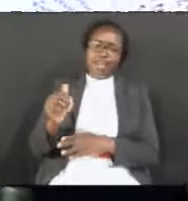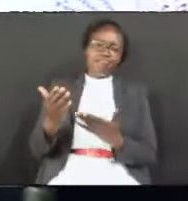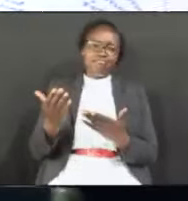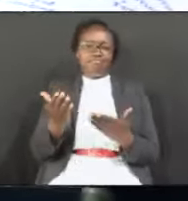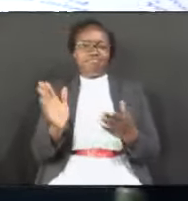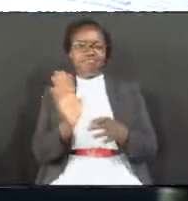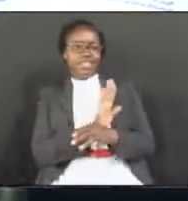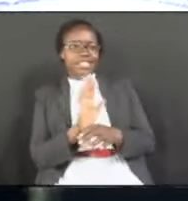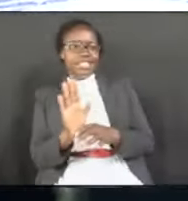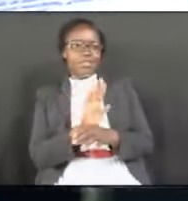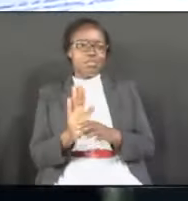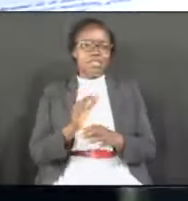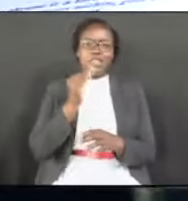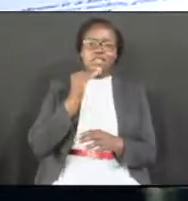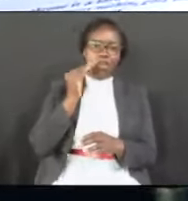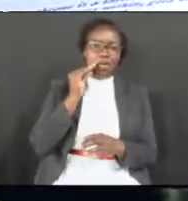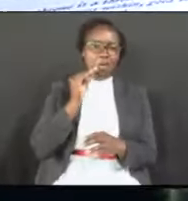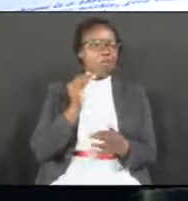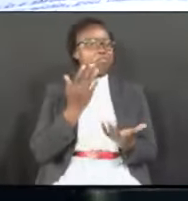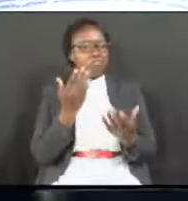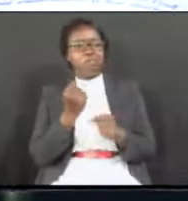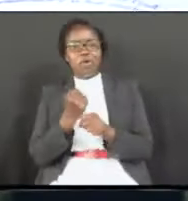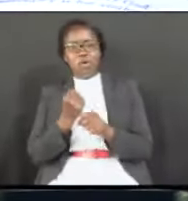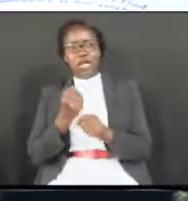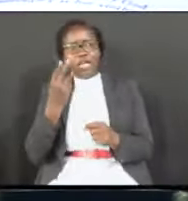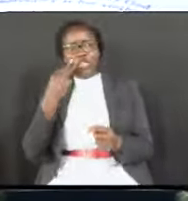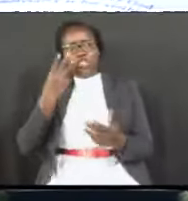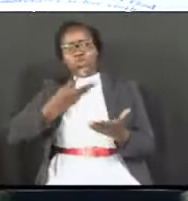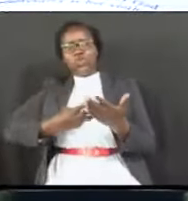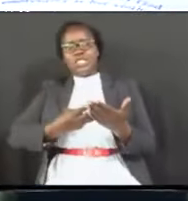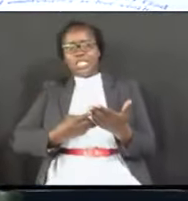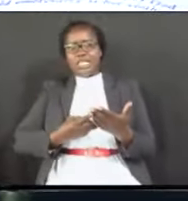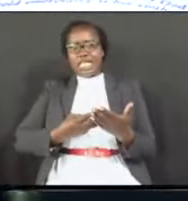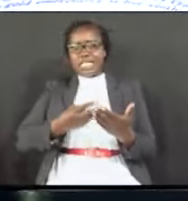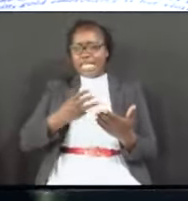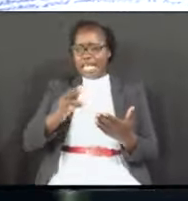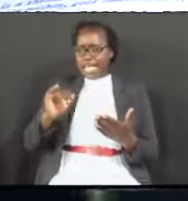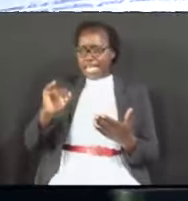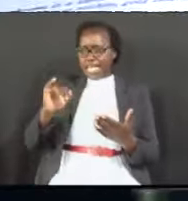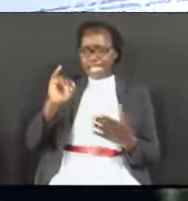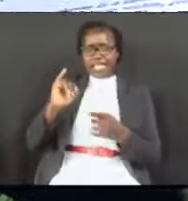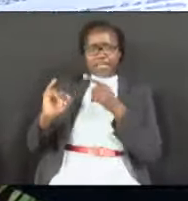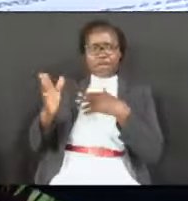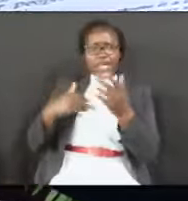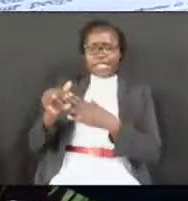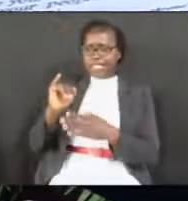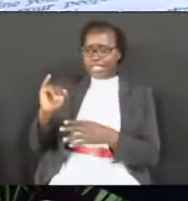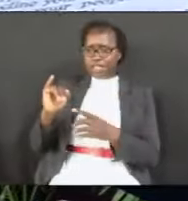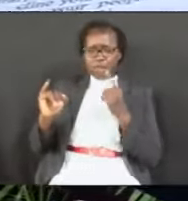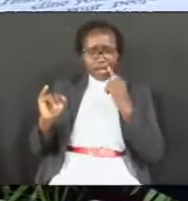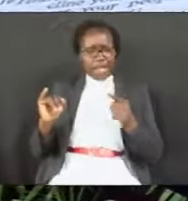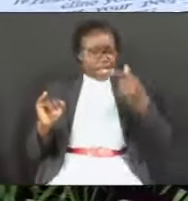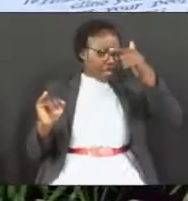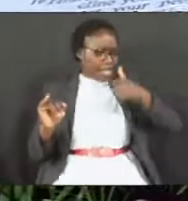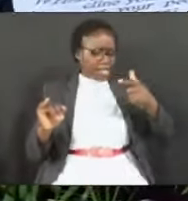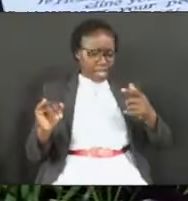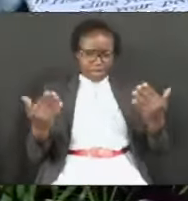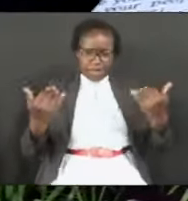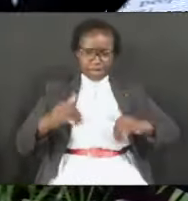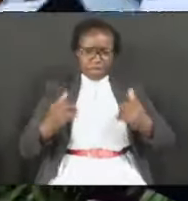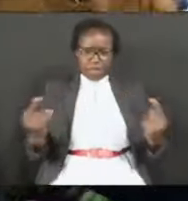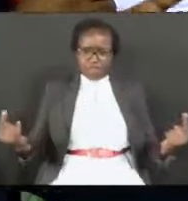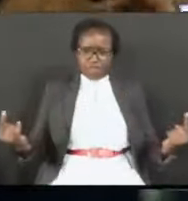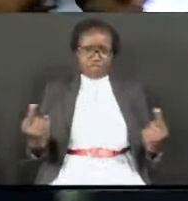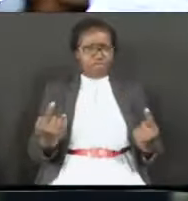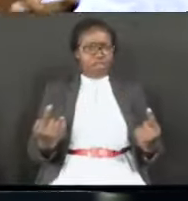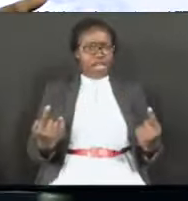home, and then she witnesses Ishmael and Isaac playing, and